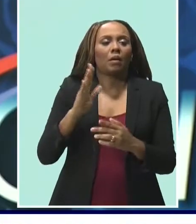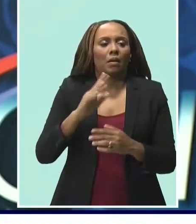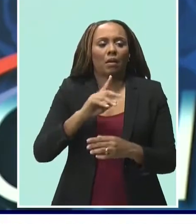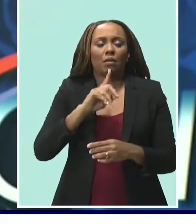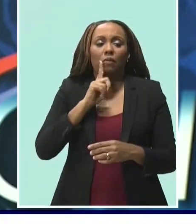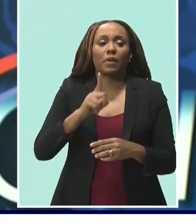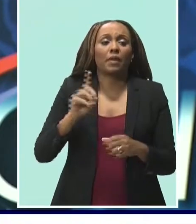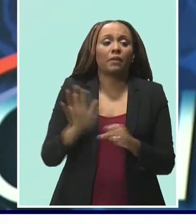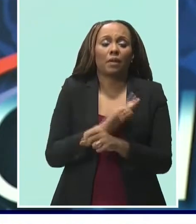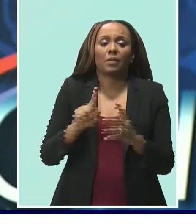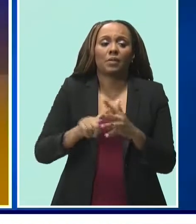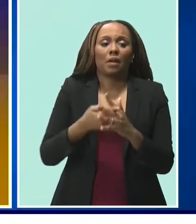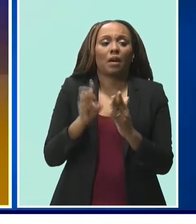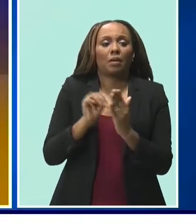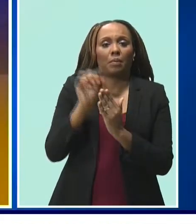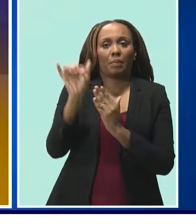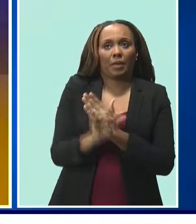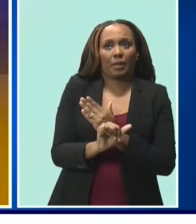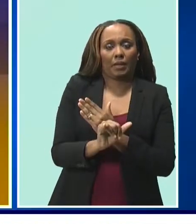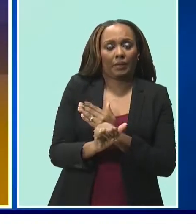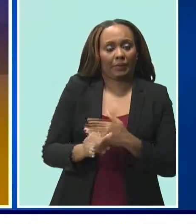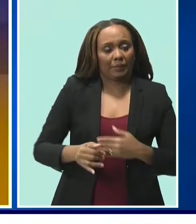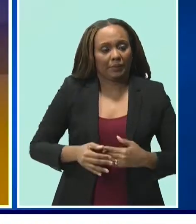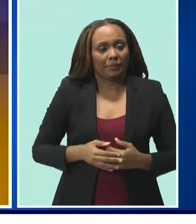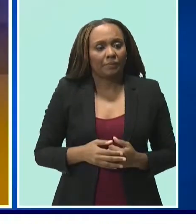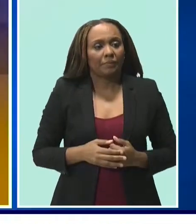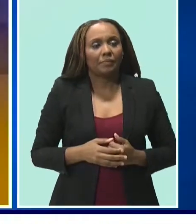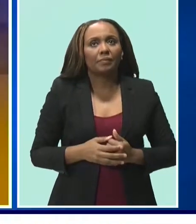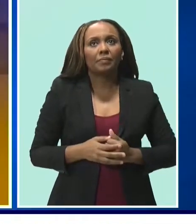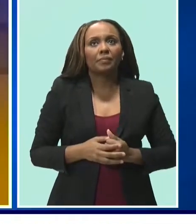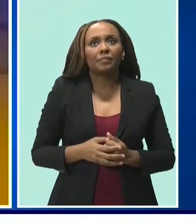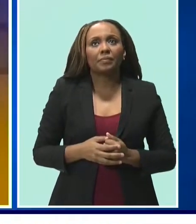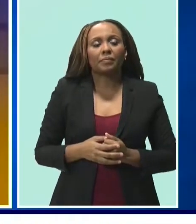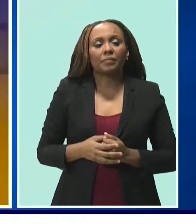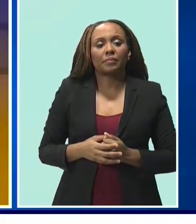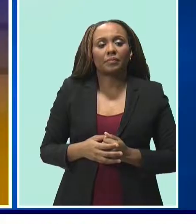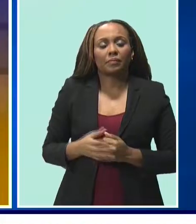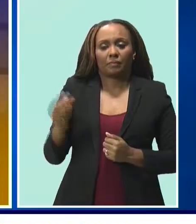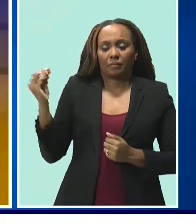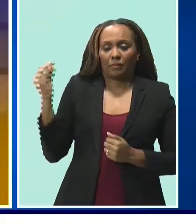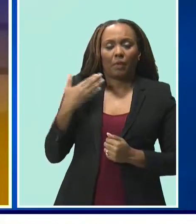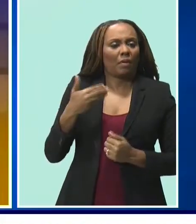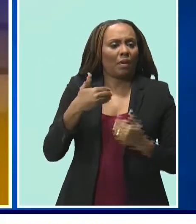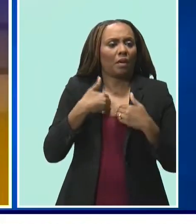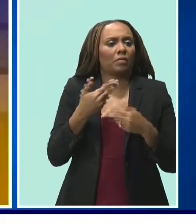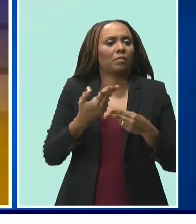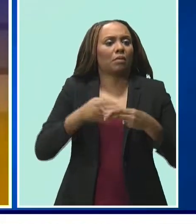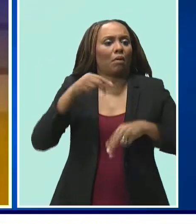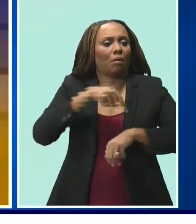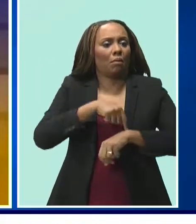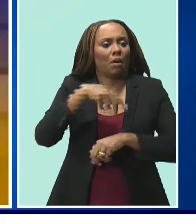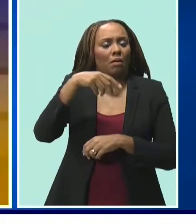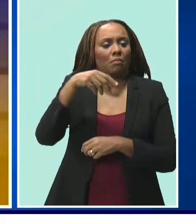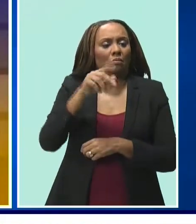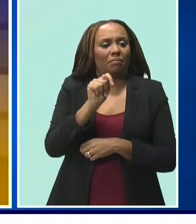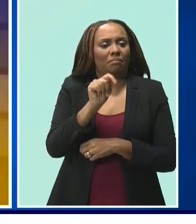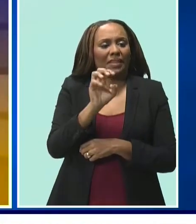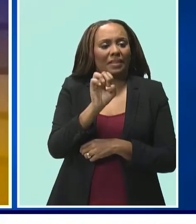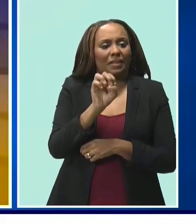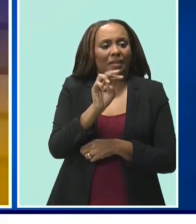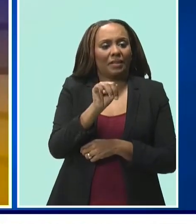May. The problem with the locums who are temporary doctors who have some